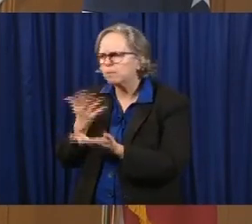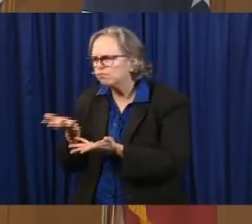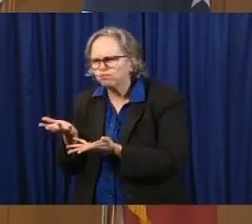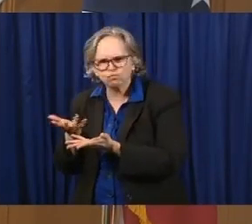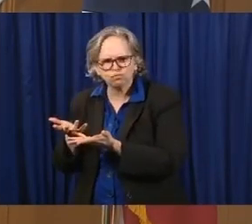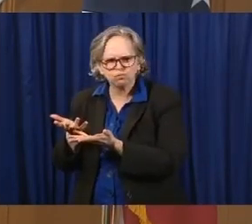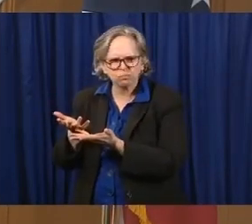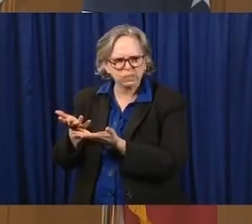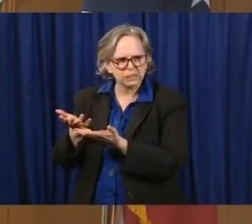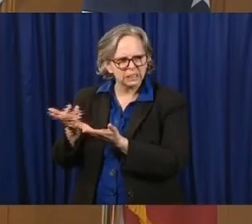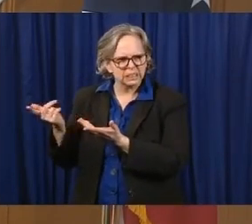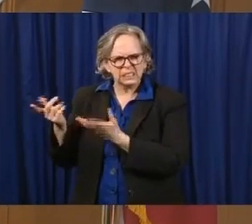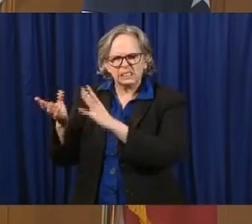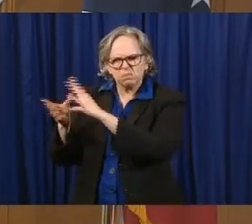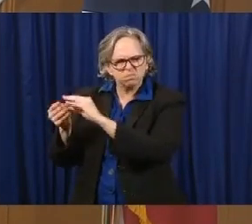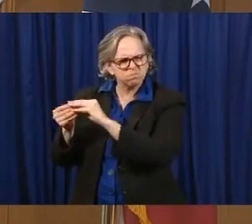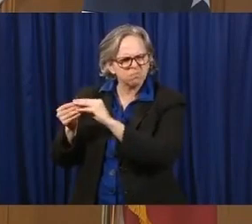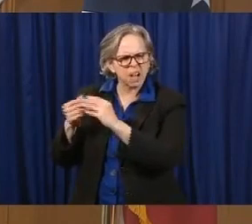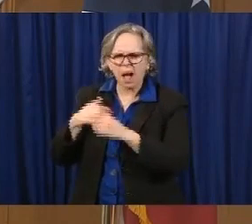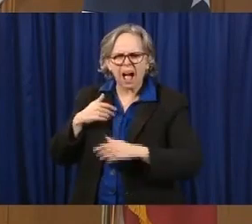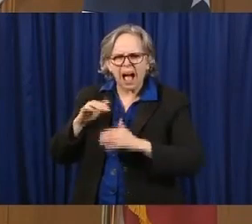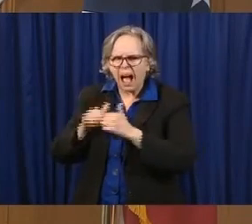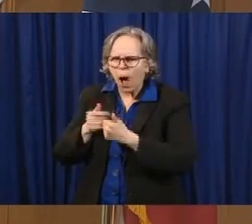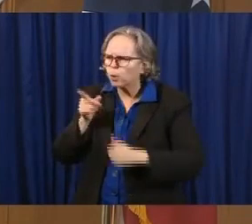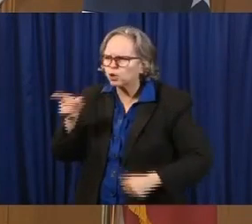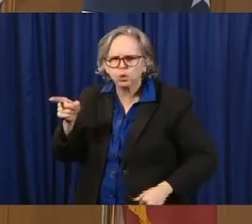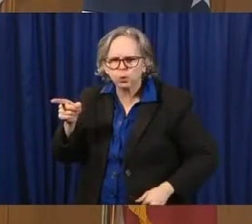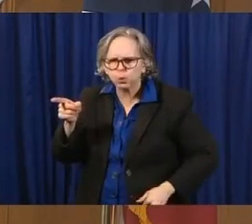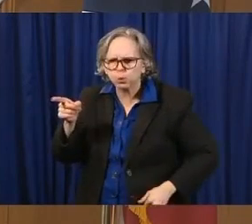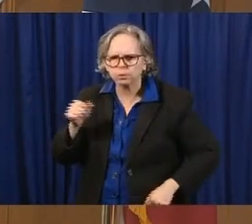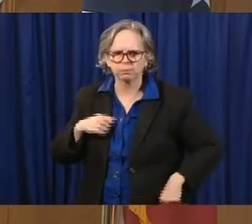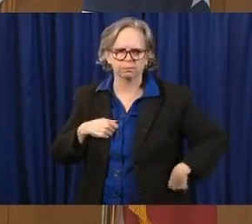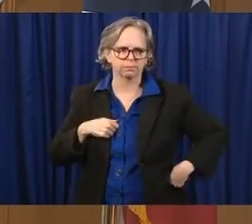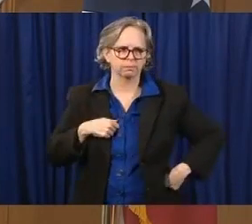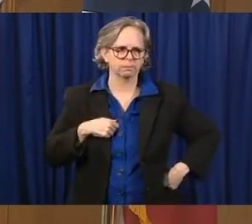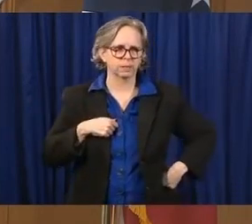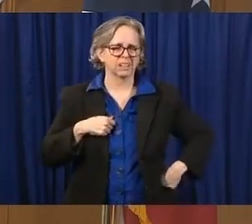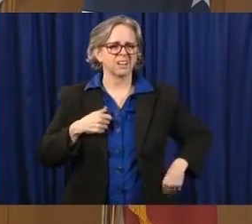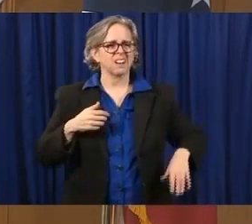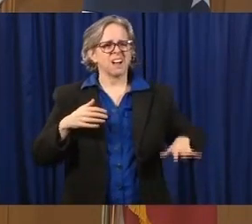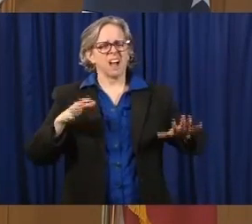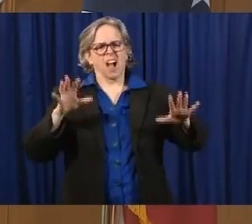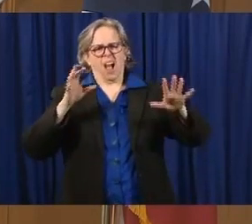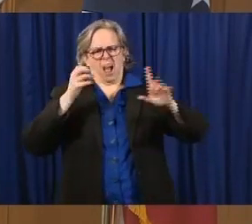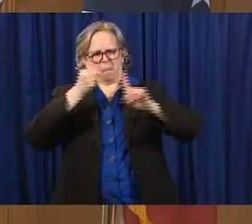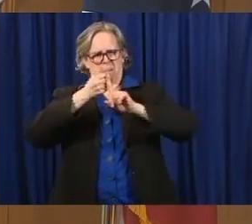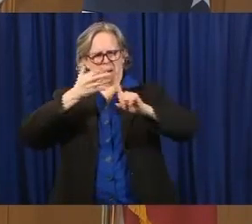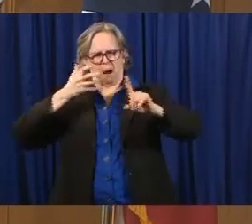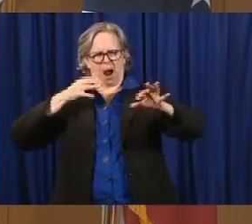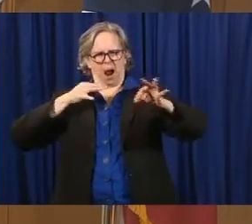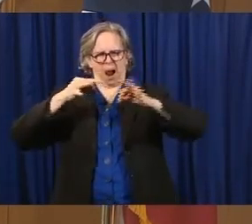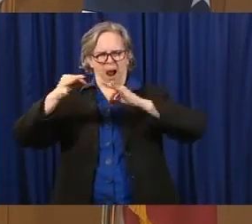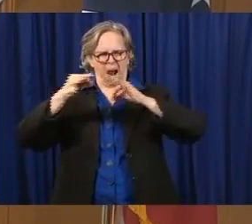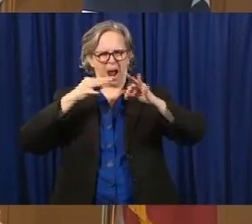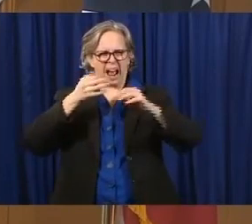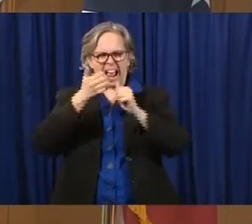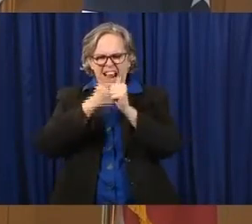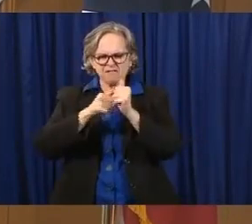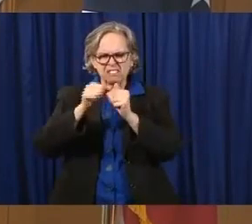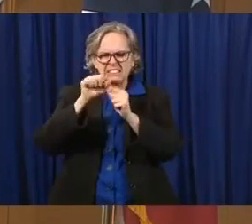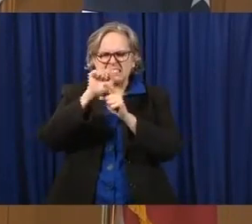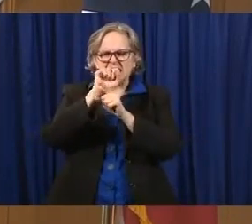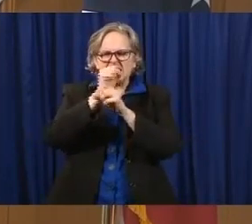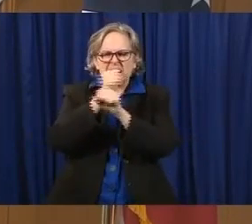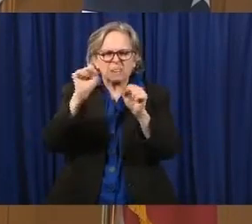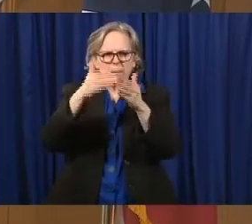I said, well, how you doing? And he went through and told me every safety precaution that they had taken. It was quite